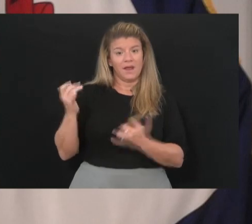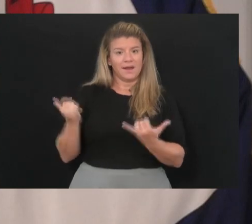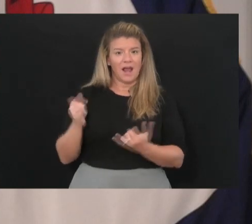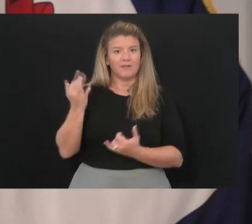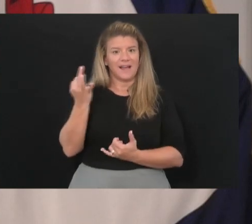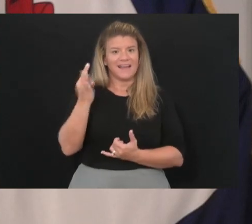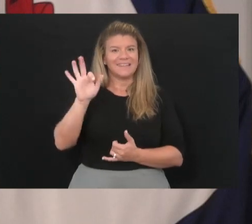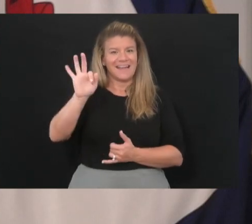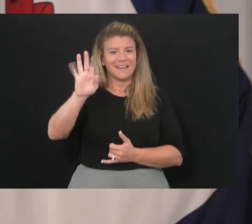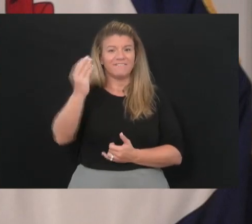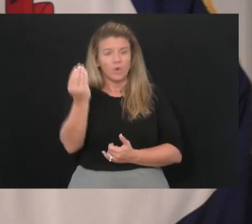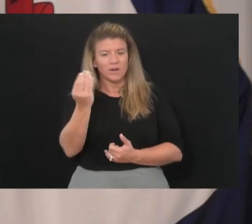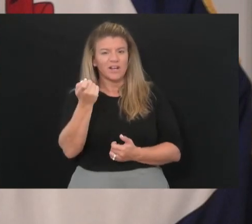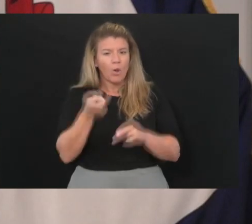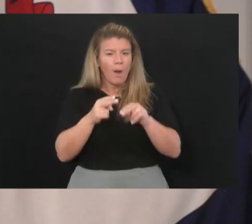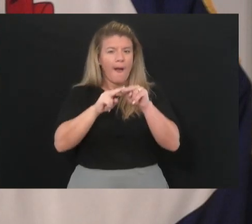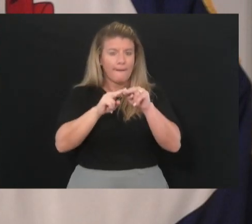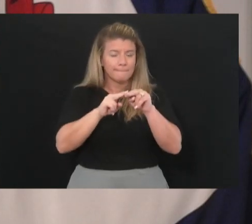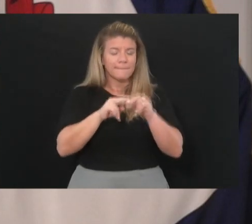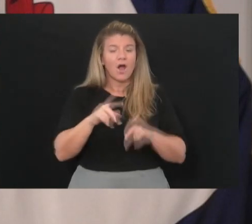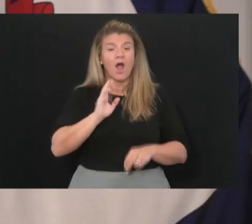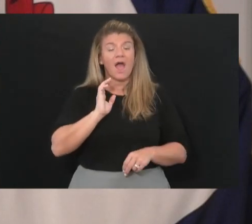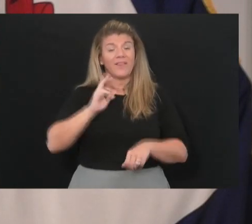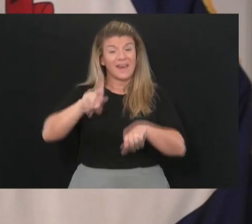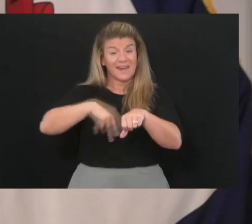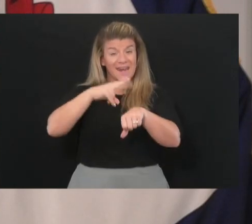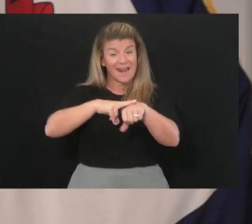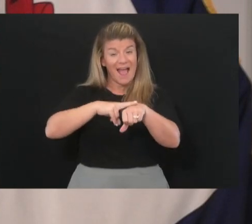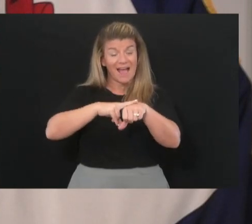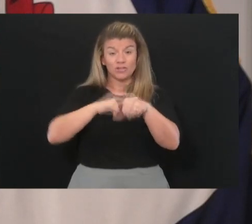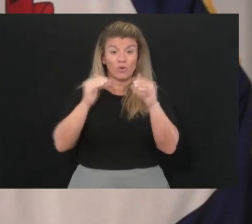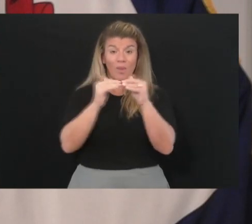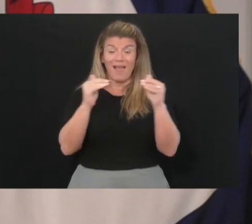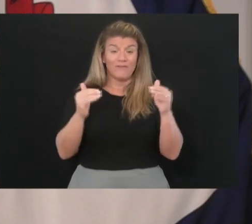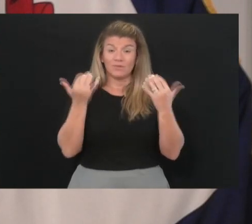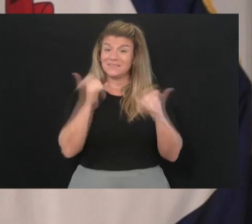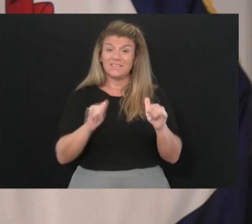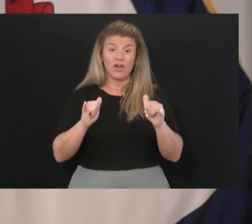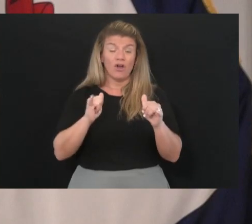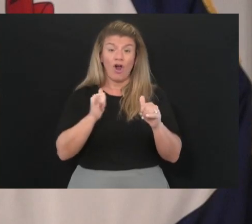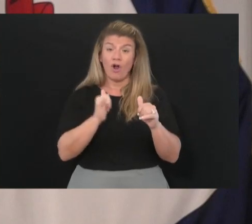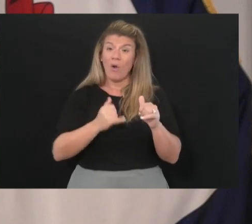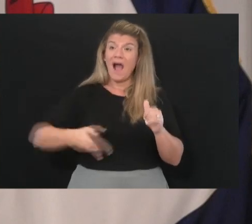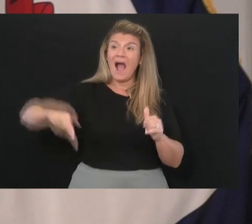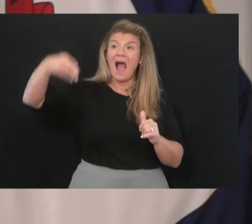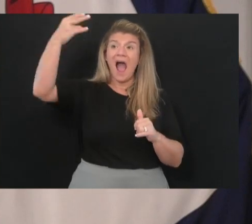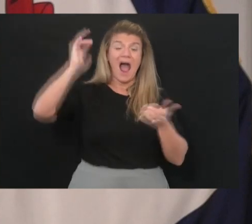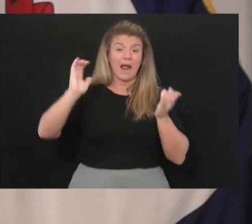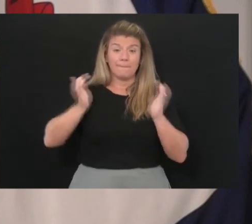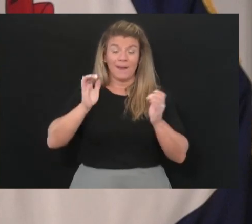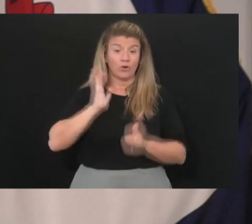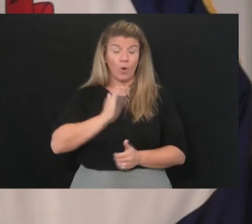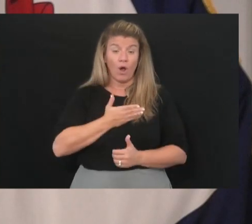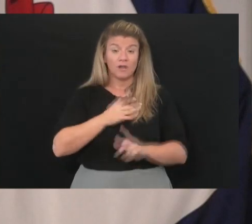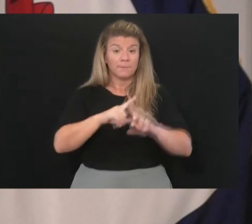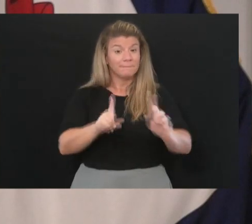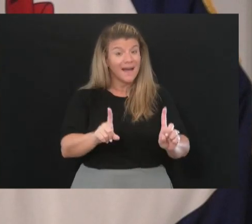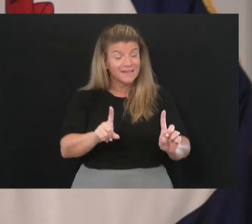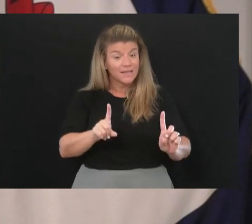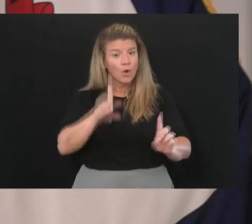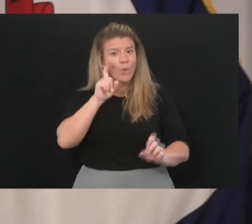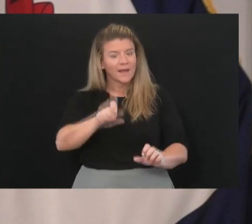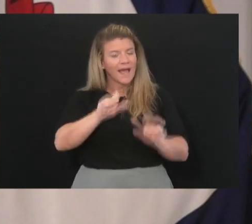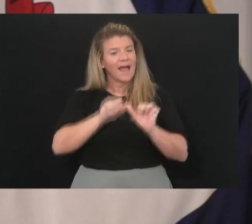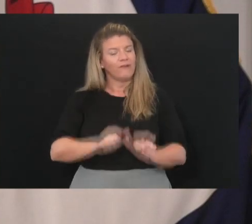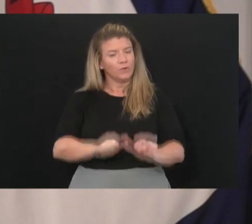Again, the national levels are way higher than West Virginia, but at the same time, we just got to continue